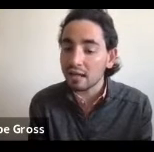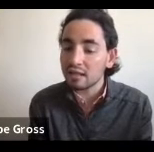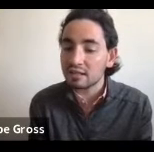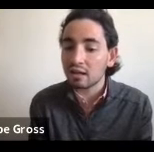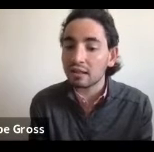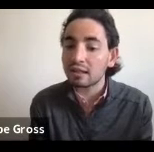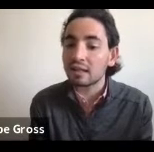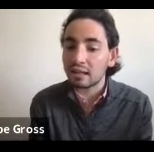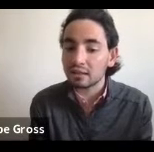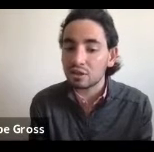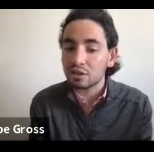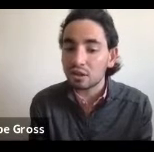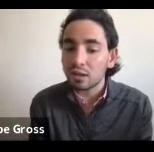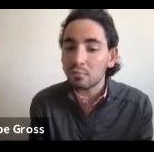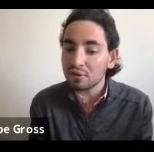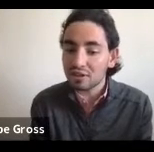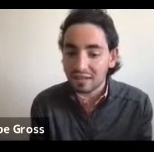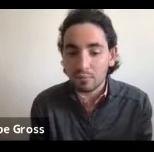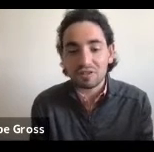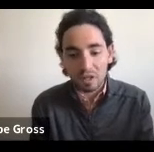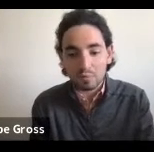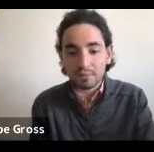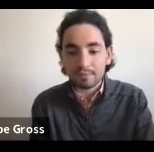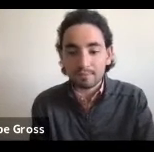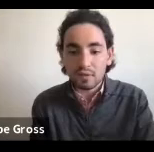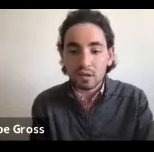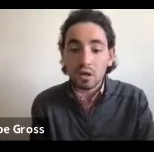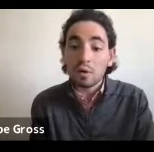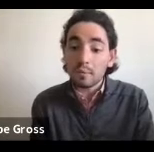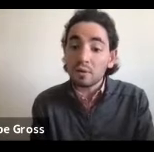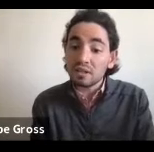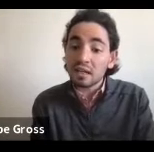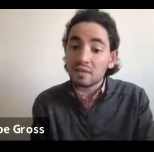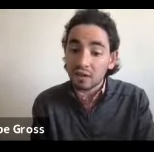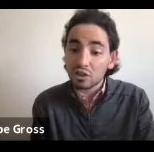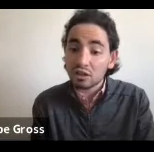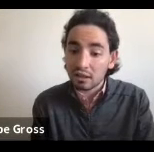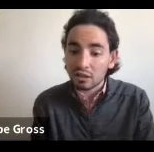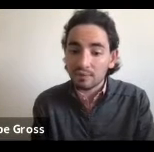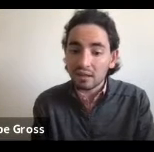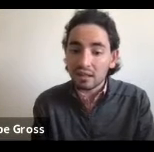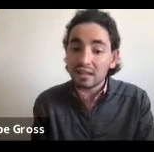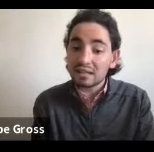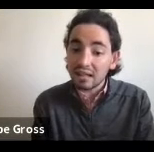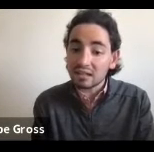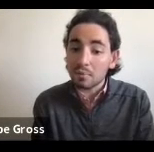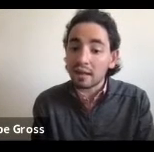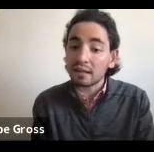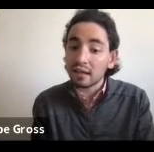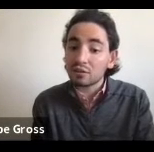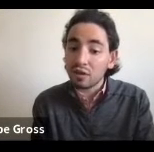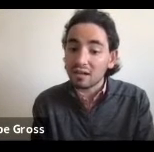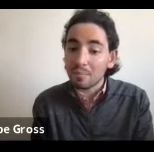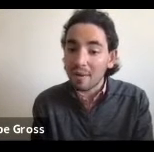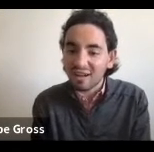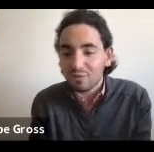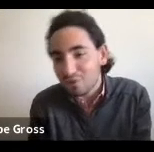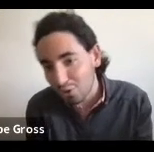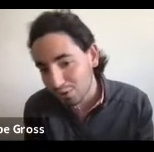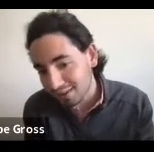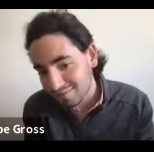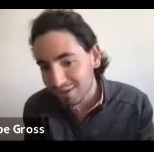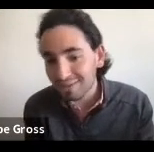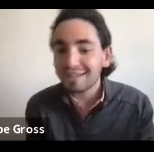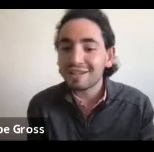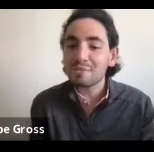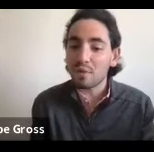changes that are needed to turn ASL into English. Mr. Samuels helps him. When Moses has finished the letter, he sends it by